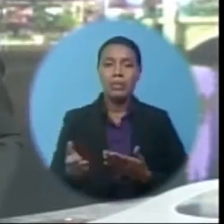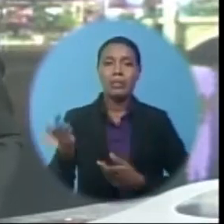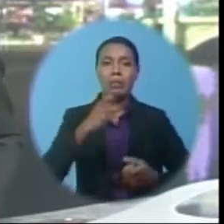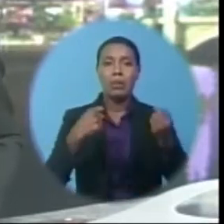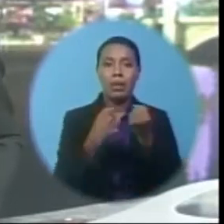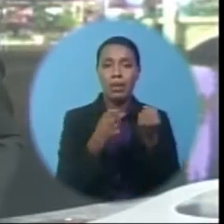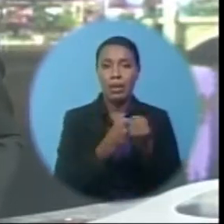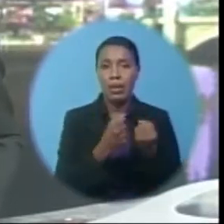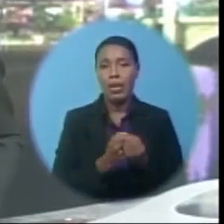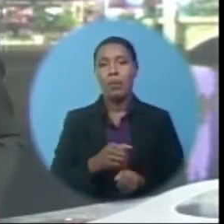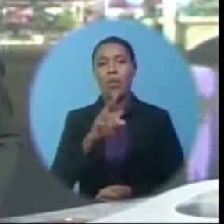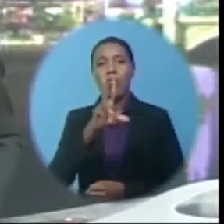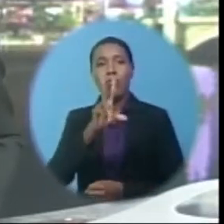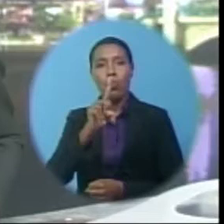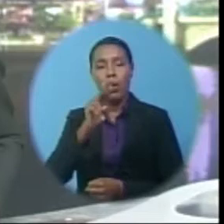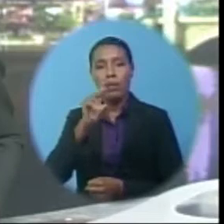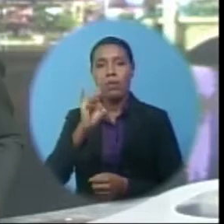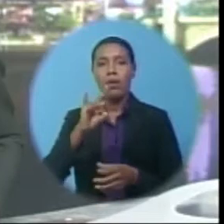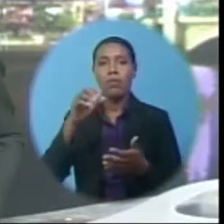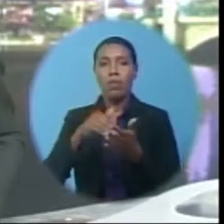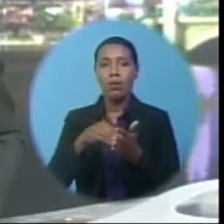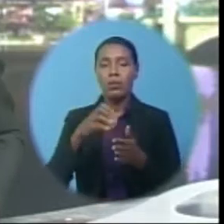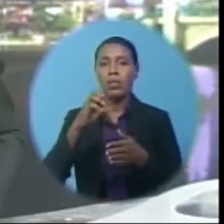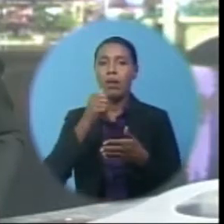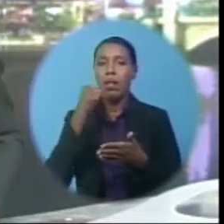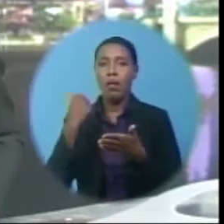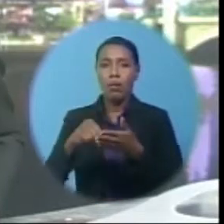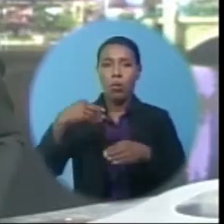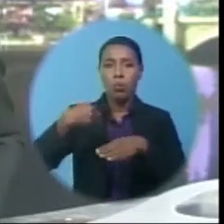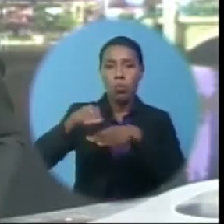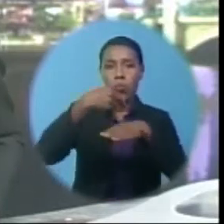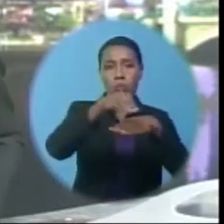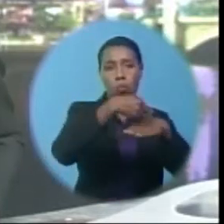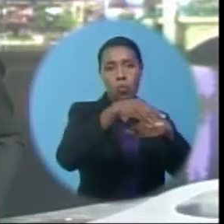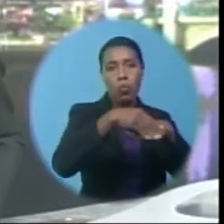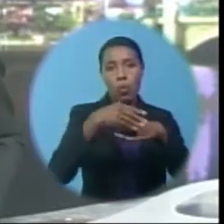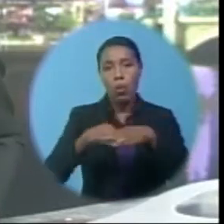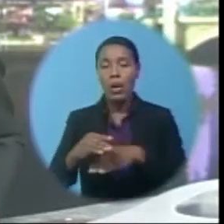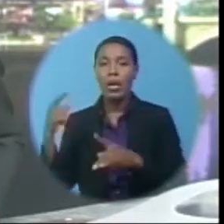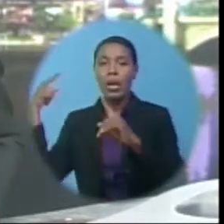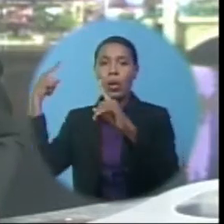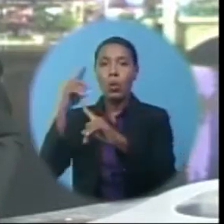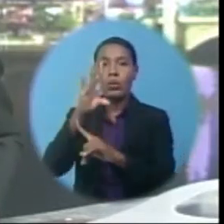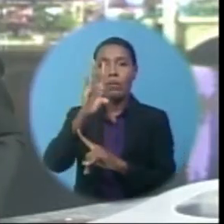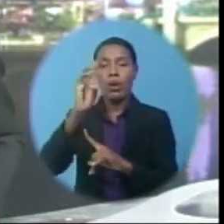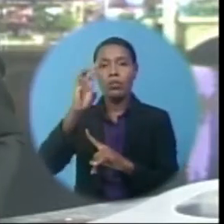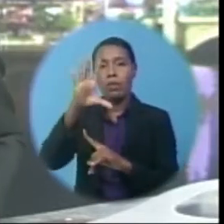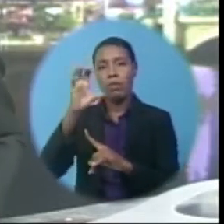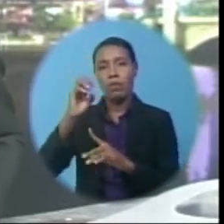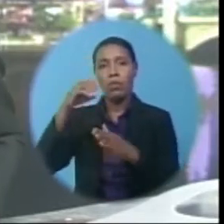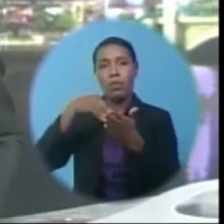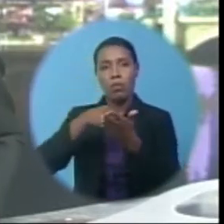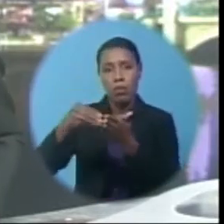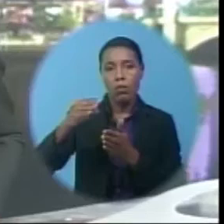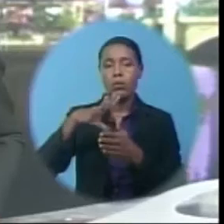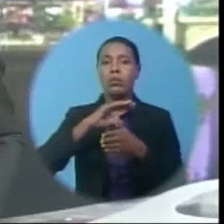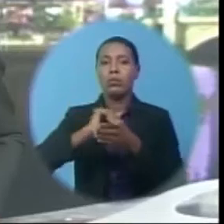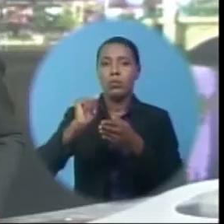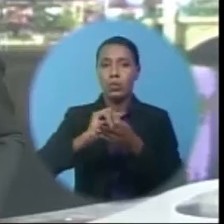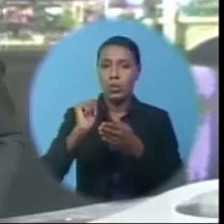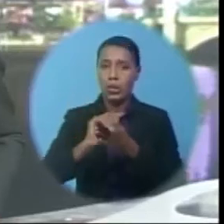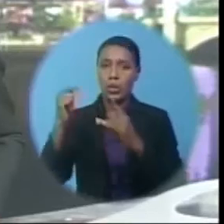and 25,000 envelopes mailed out in the hopes of making this year's $750,000 target. Although they fell short